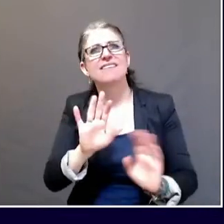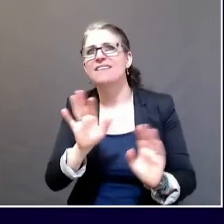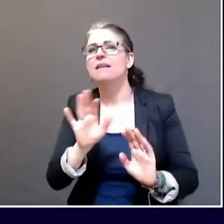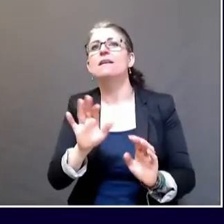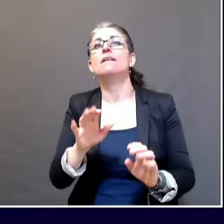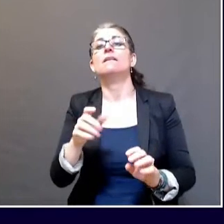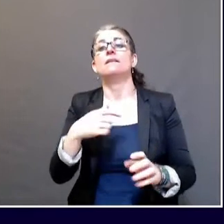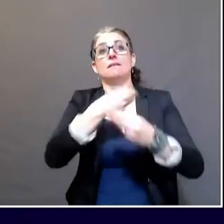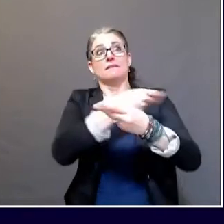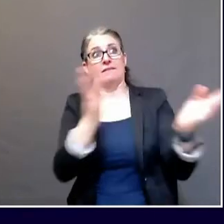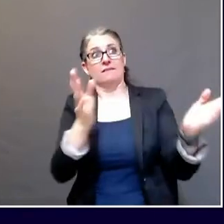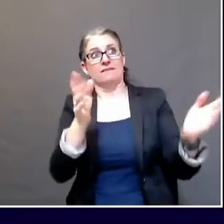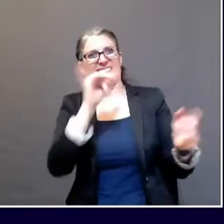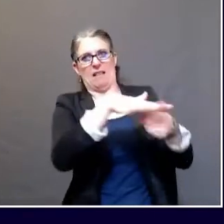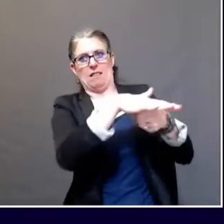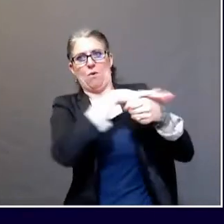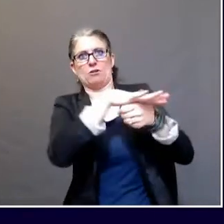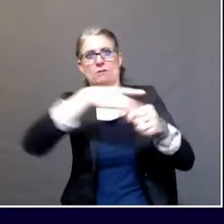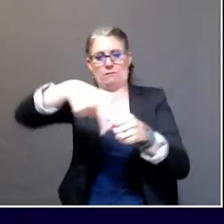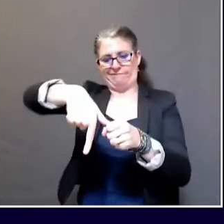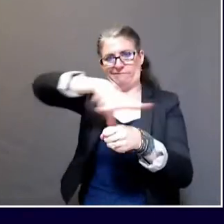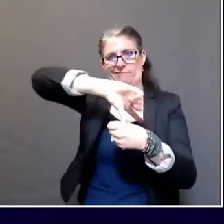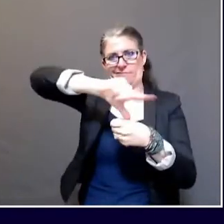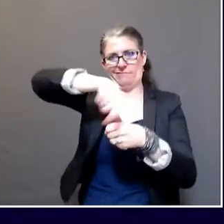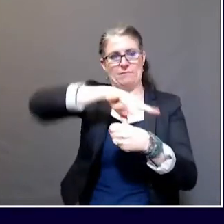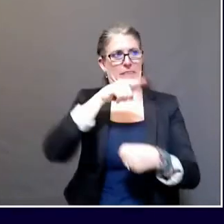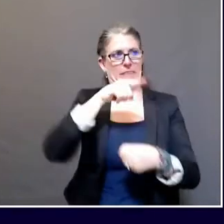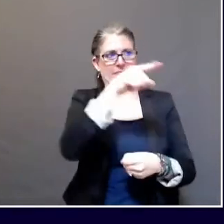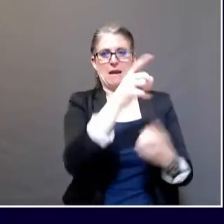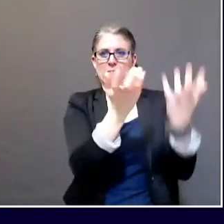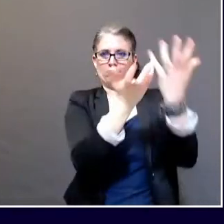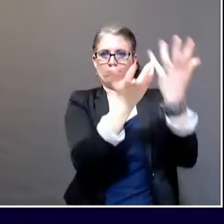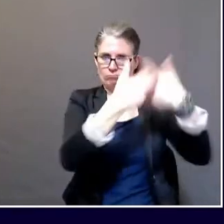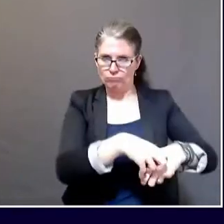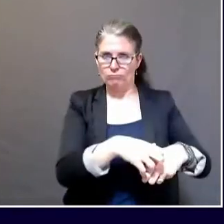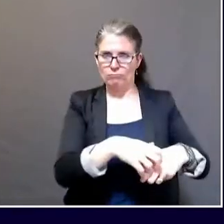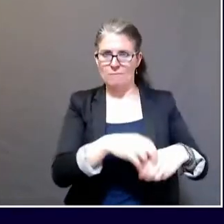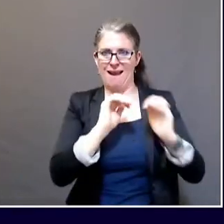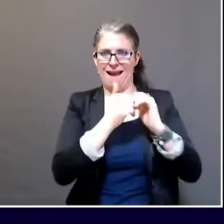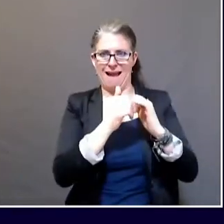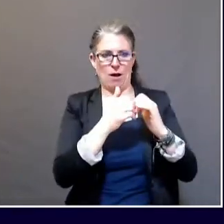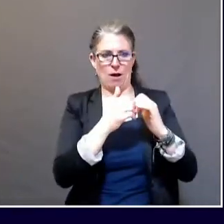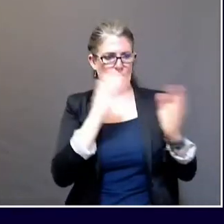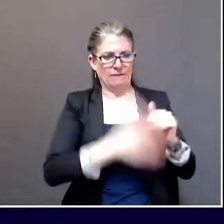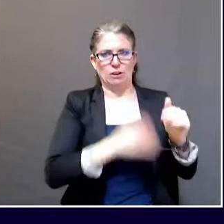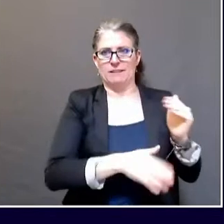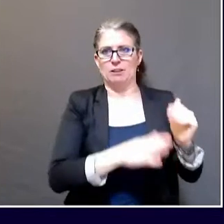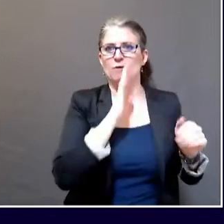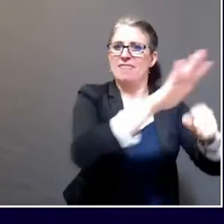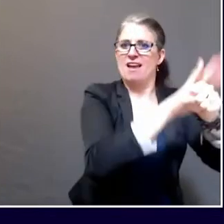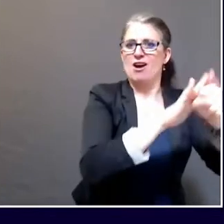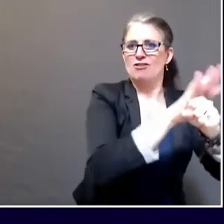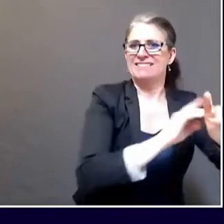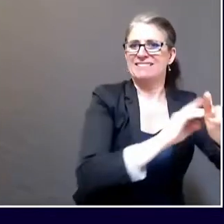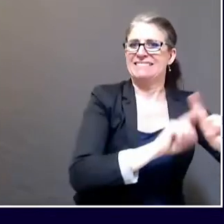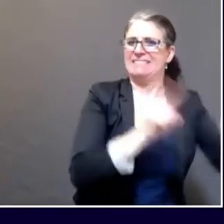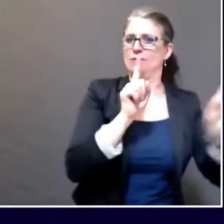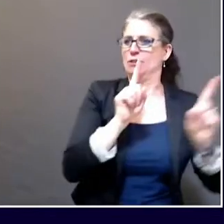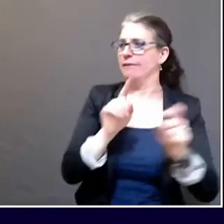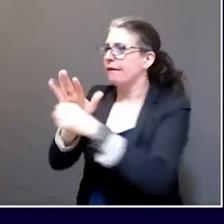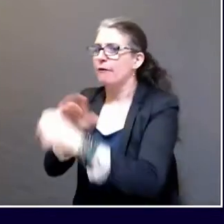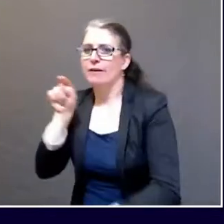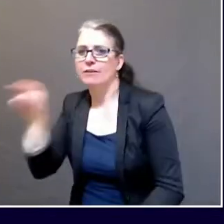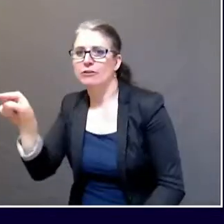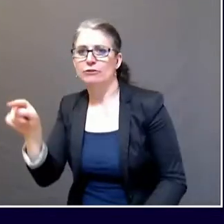vaccinating, given that we're transitioning, still wrapping up with 1A, which will still take us a while, but again, simultaneously turning up the dial